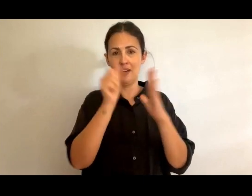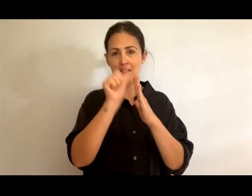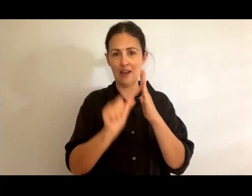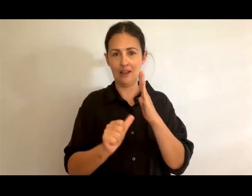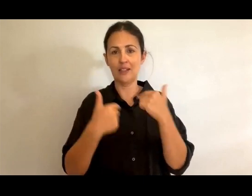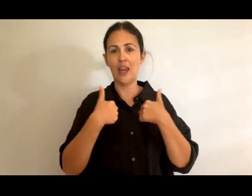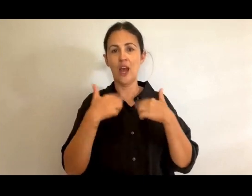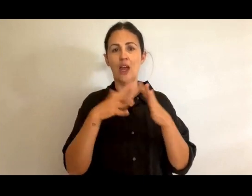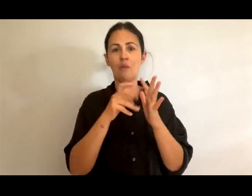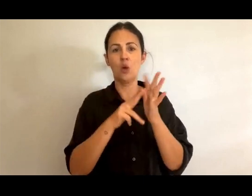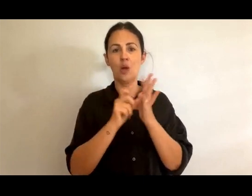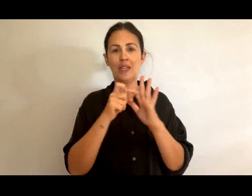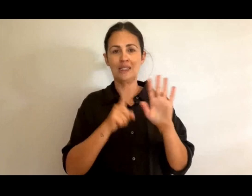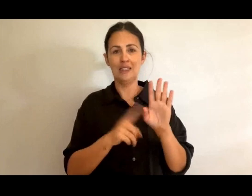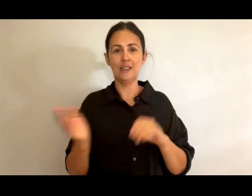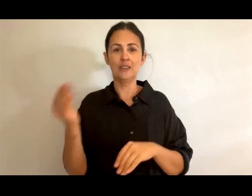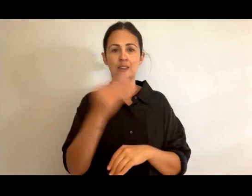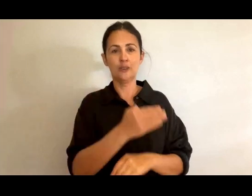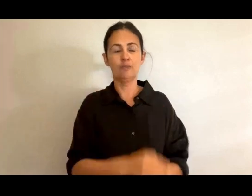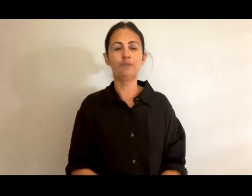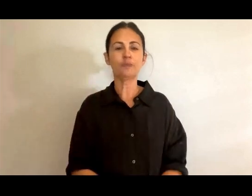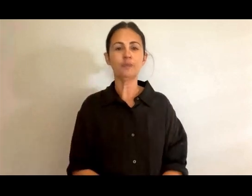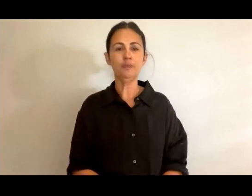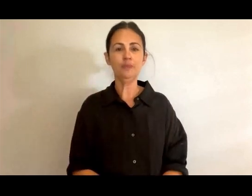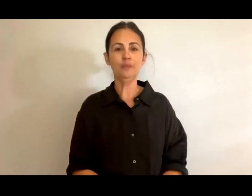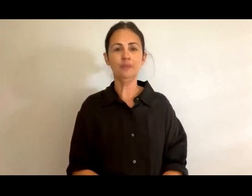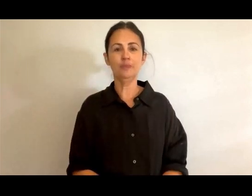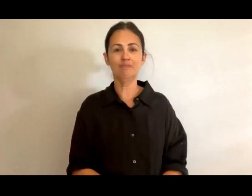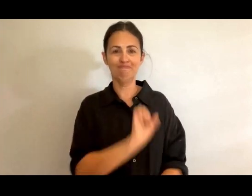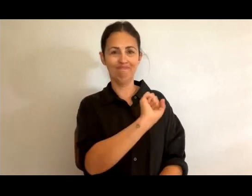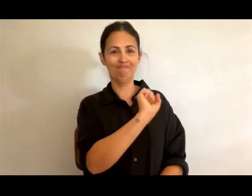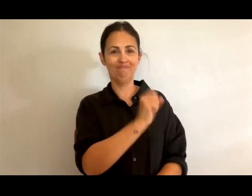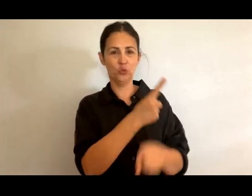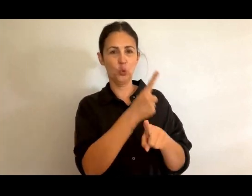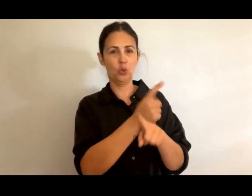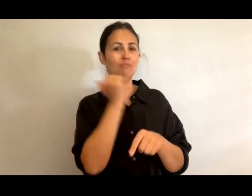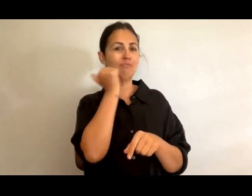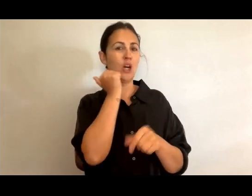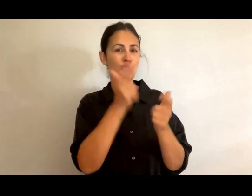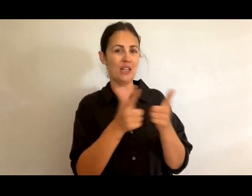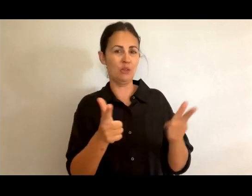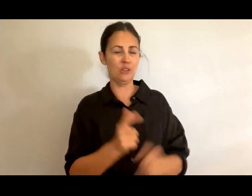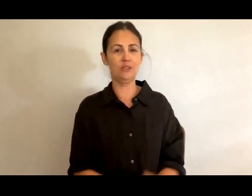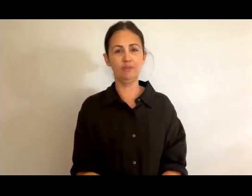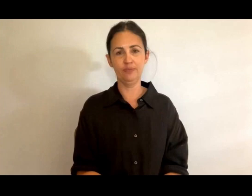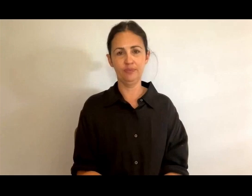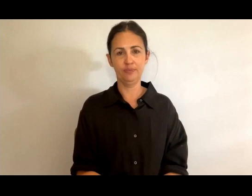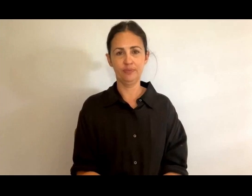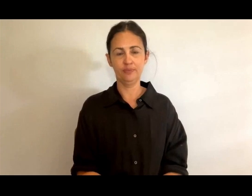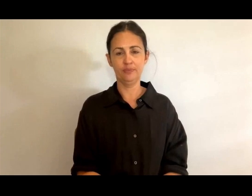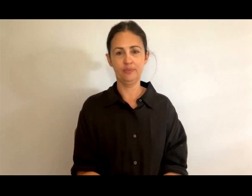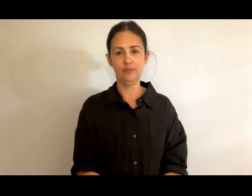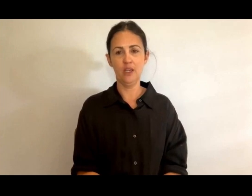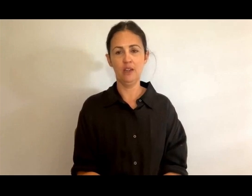Kia ora koutou, ko Tamsin tōku ingoa. E whānau mai au I Ahitelia ki te whenua o ngā tangata Gadigal, he uritini